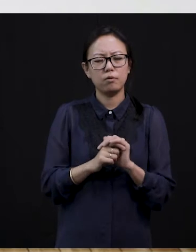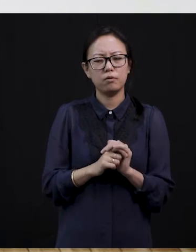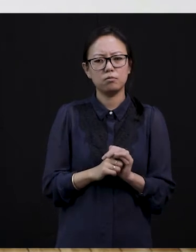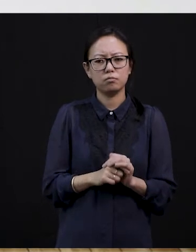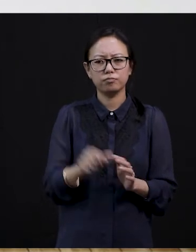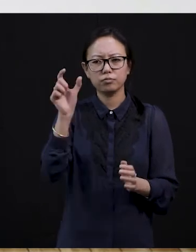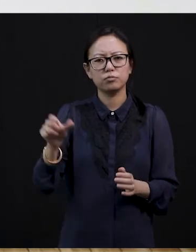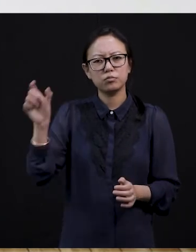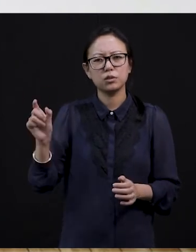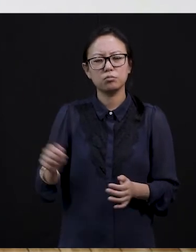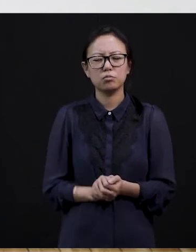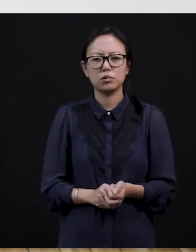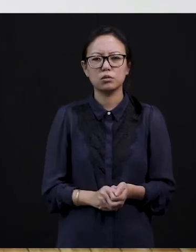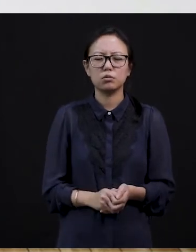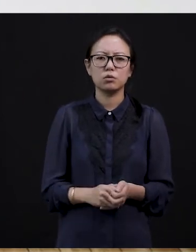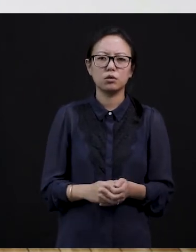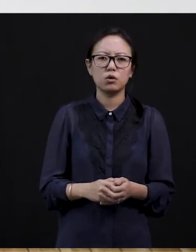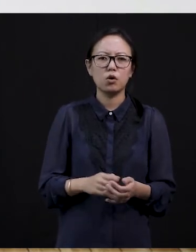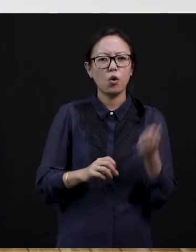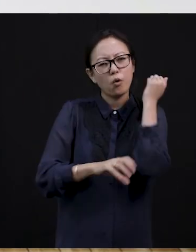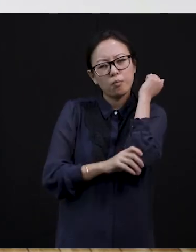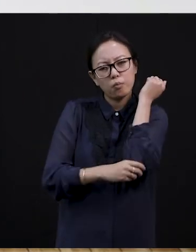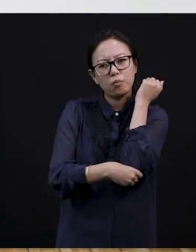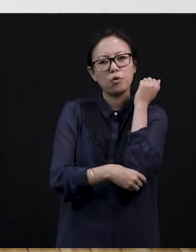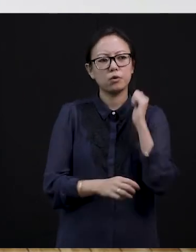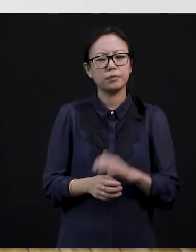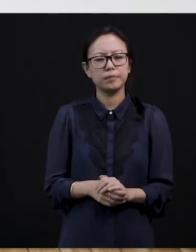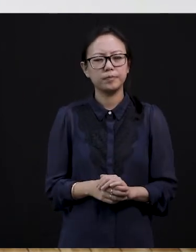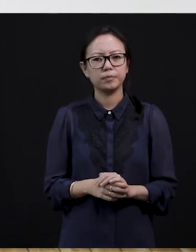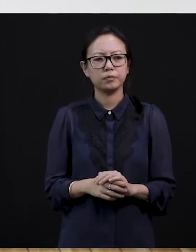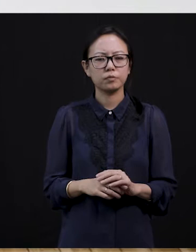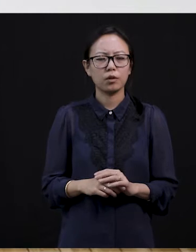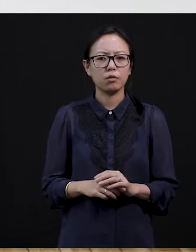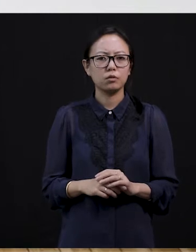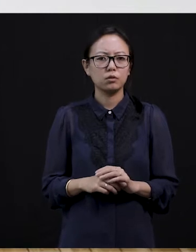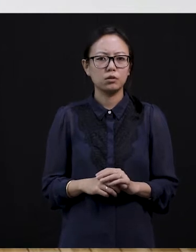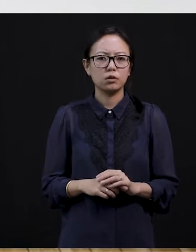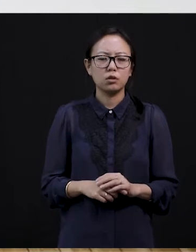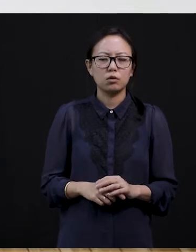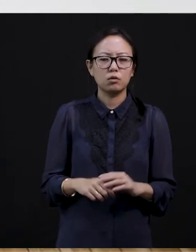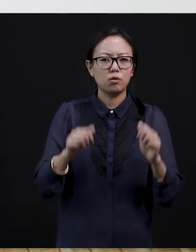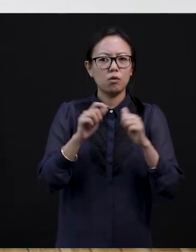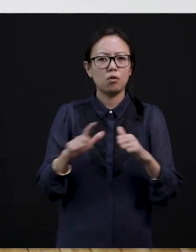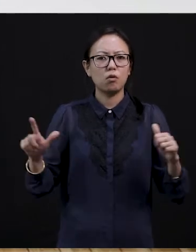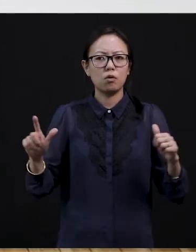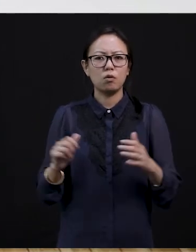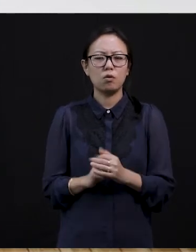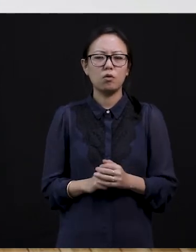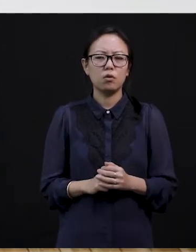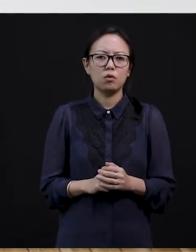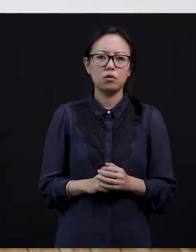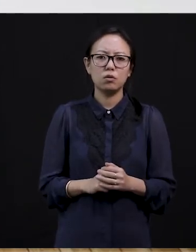revolting against the institution. And they overthrew the monarchy, they were all put to death, and